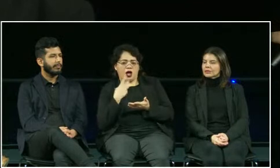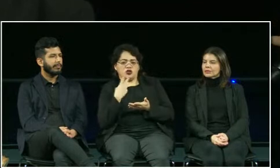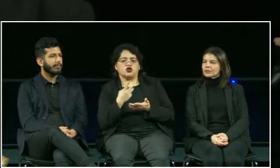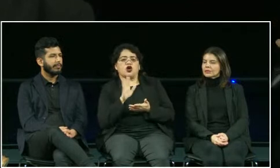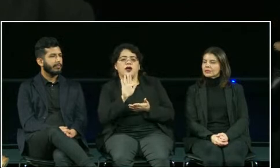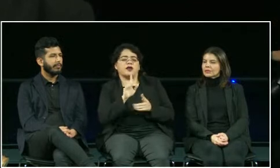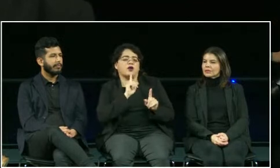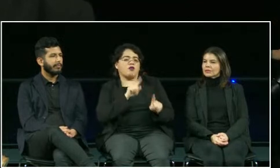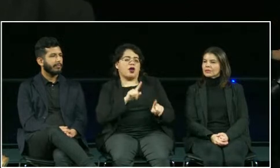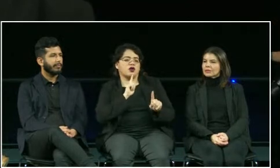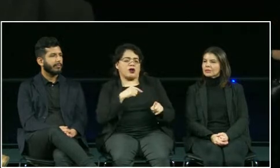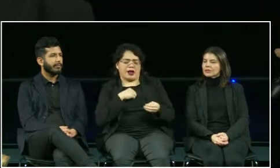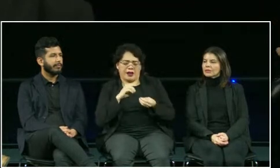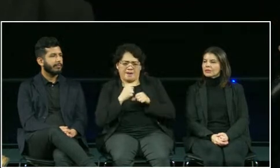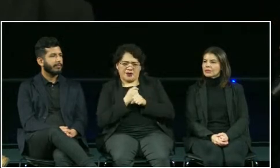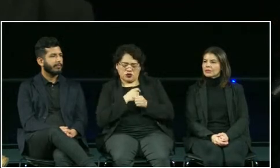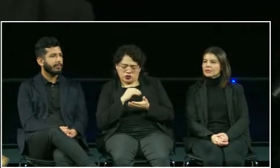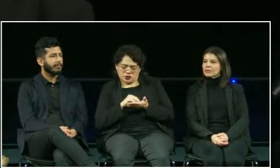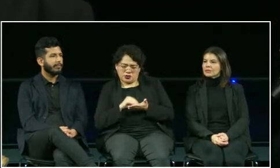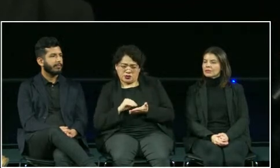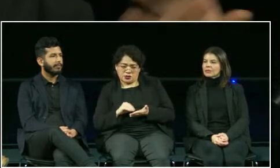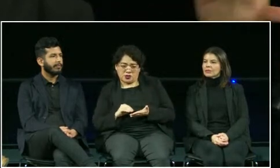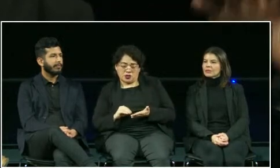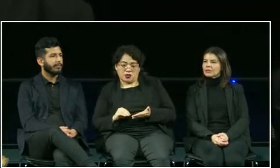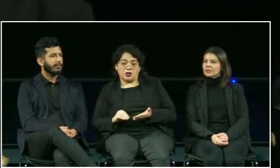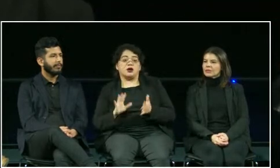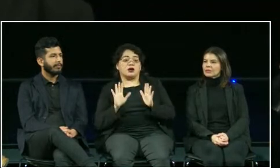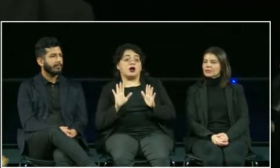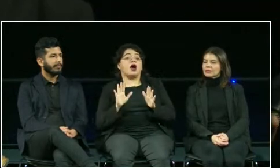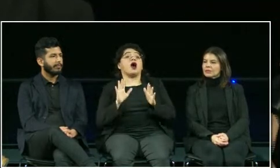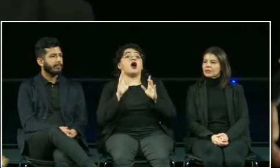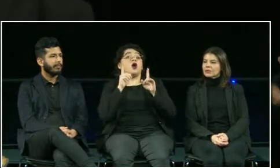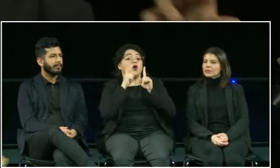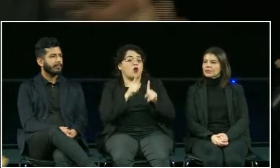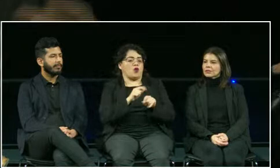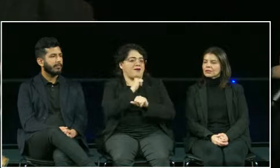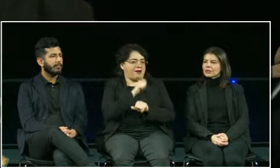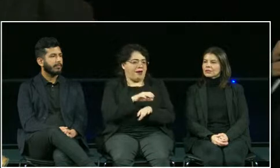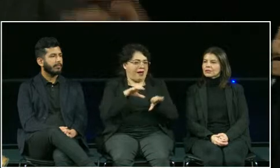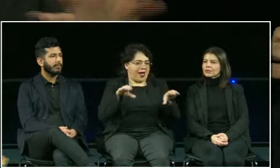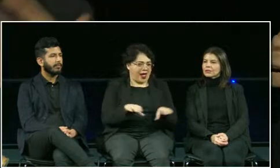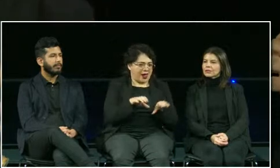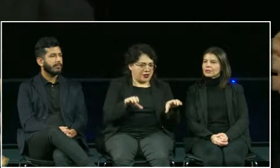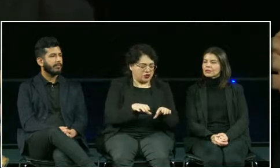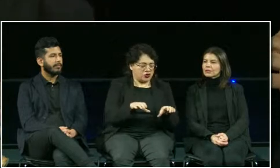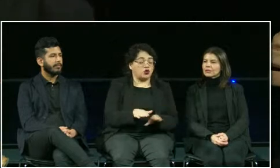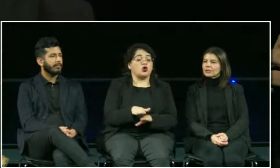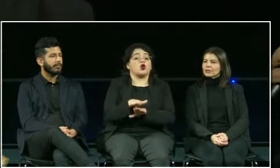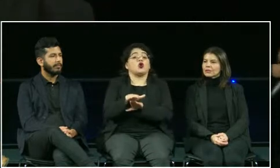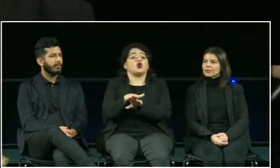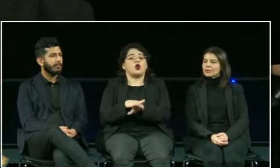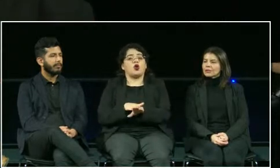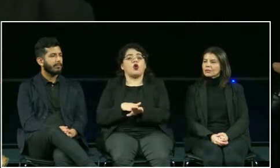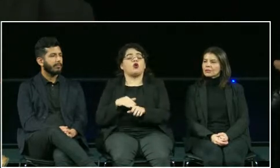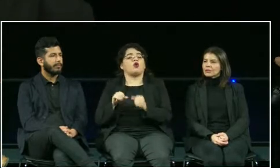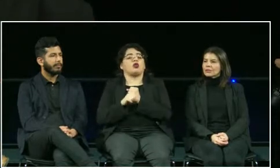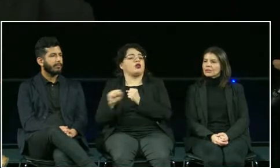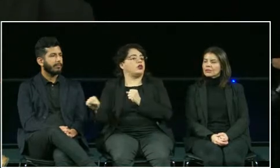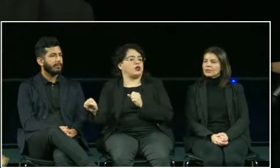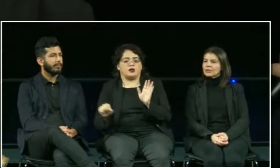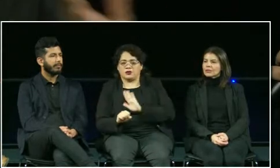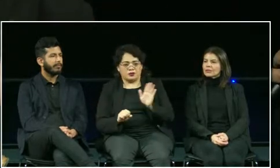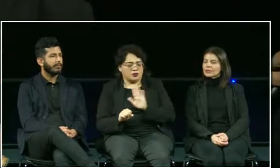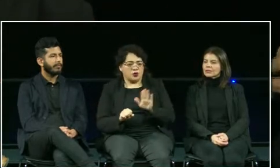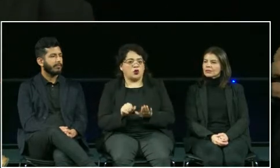on. So that was the work to find to be not an action movie and that the pace should not be too slow. So that was the work I had to